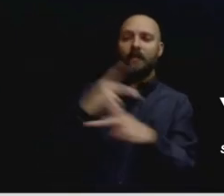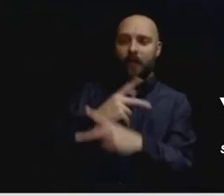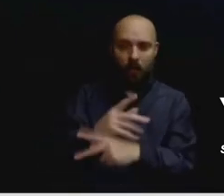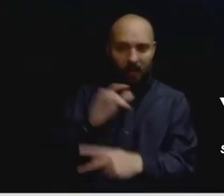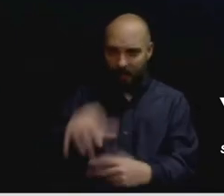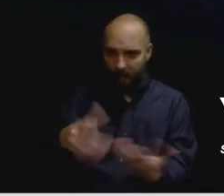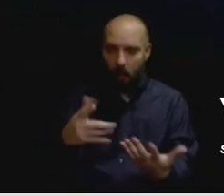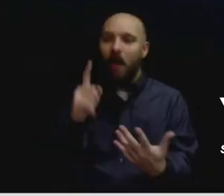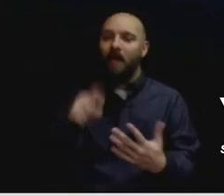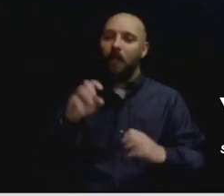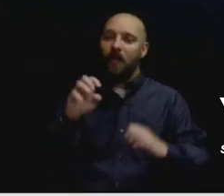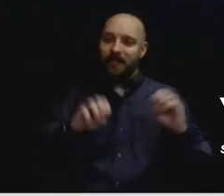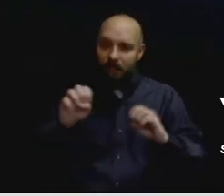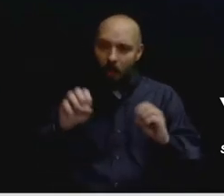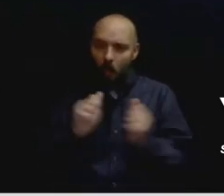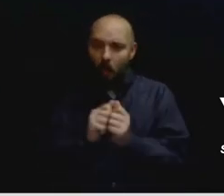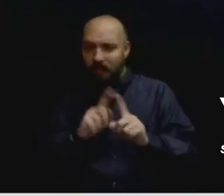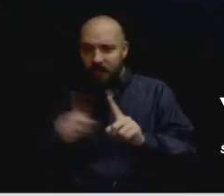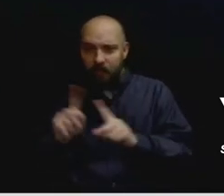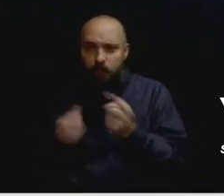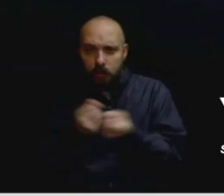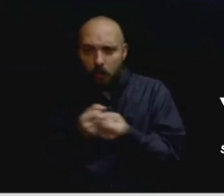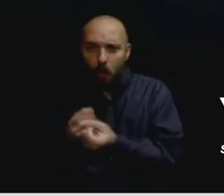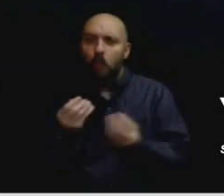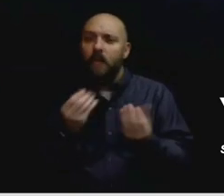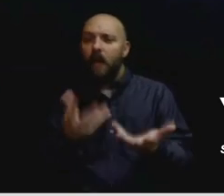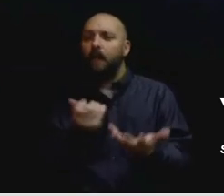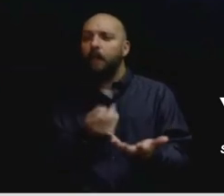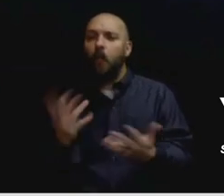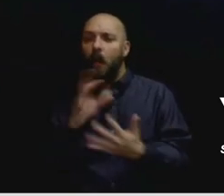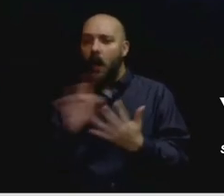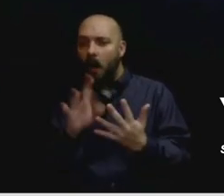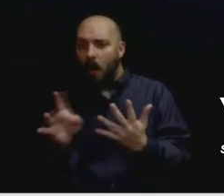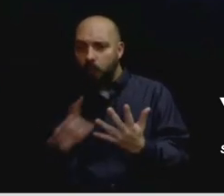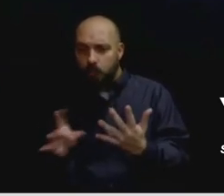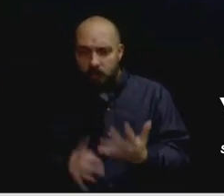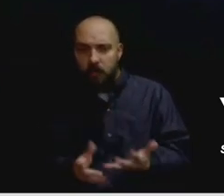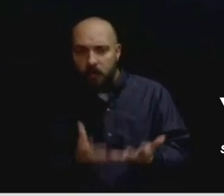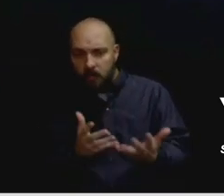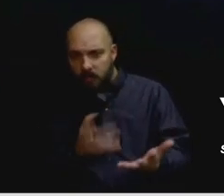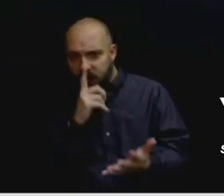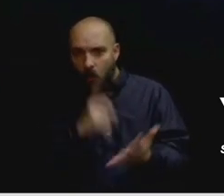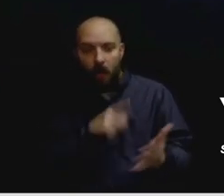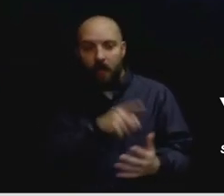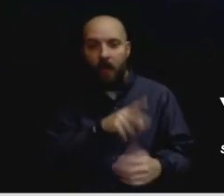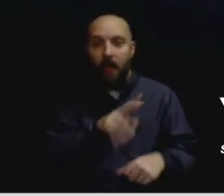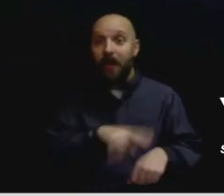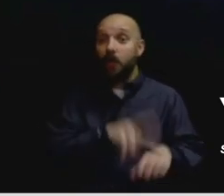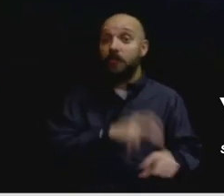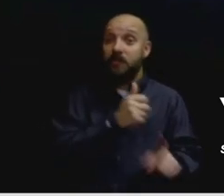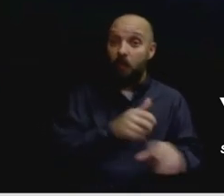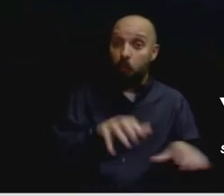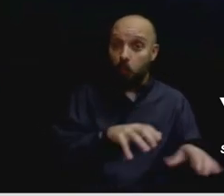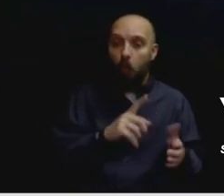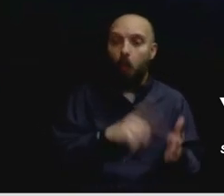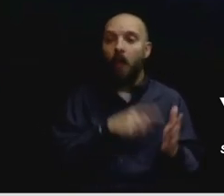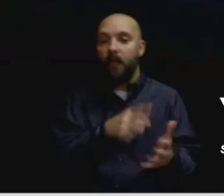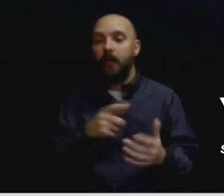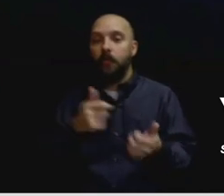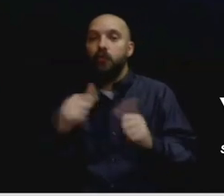supports, provide a few options, and observe what the person seeks out or naturally does. For